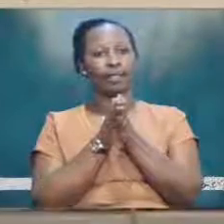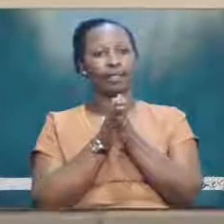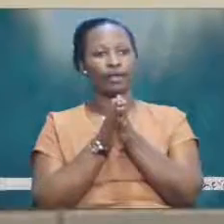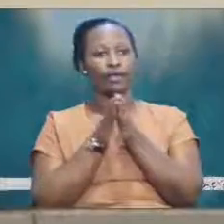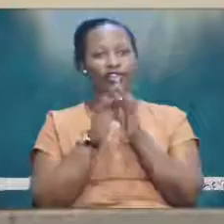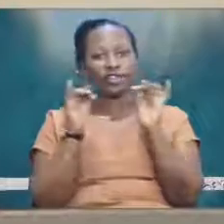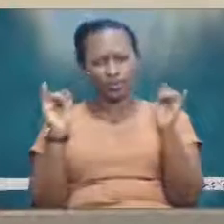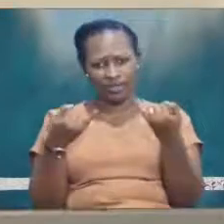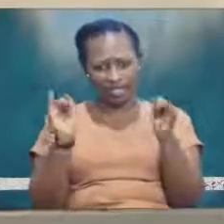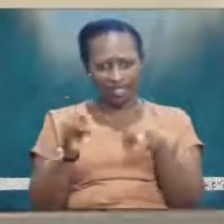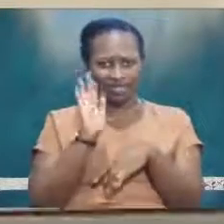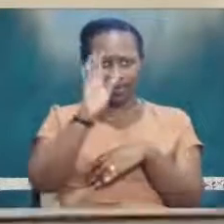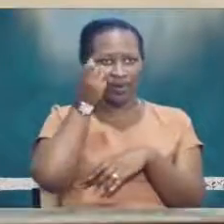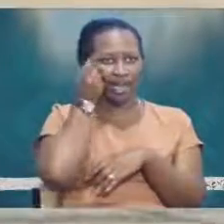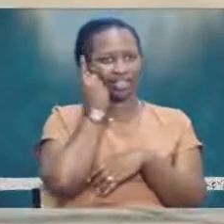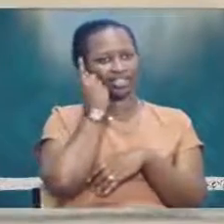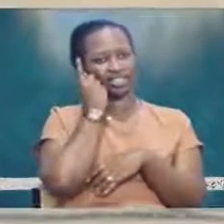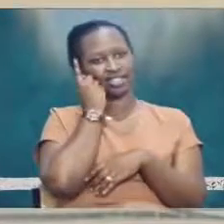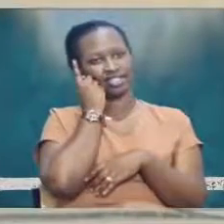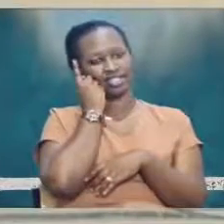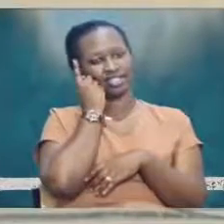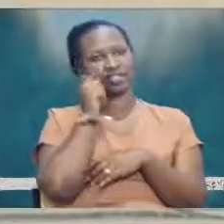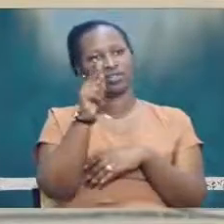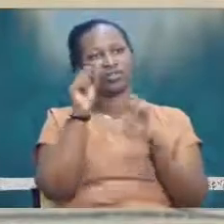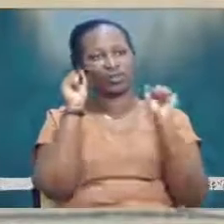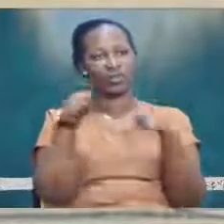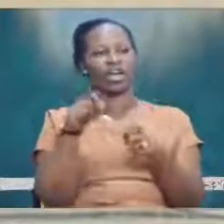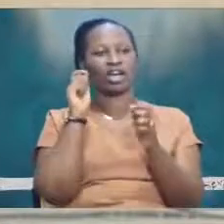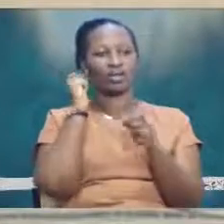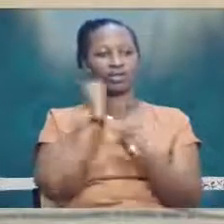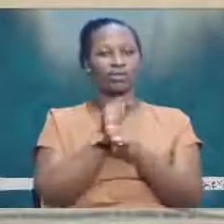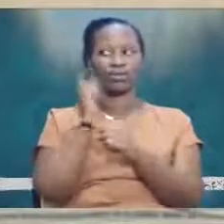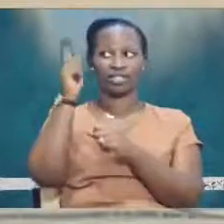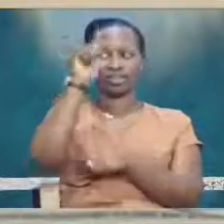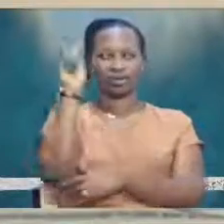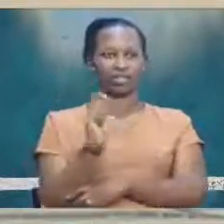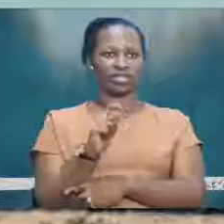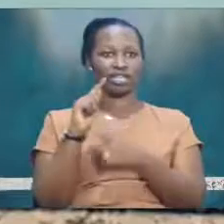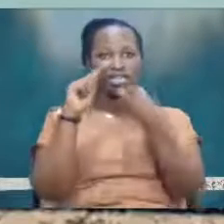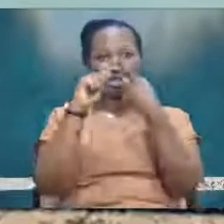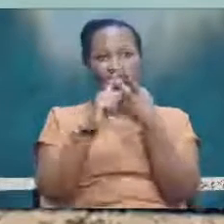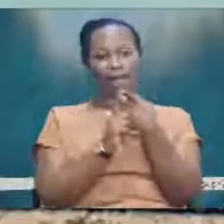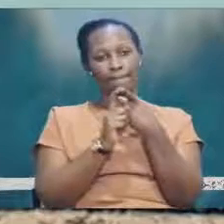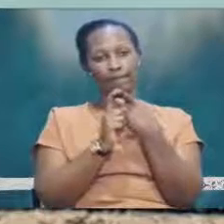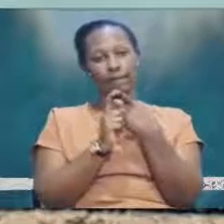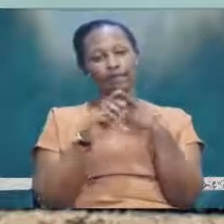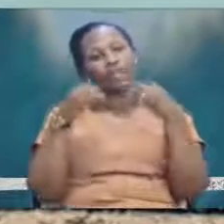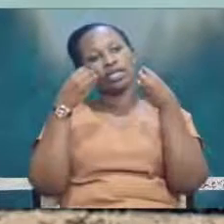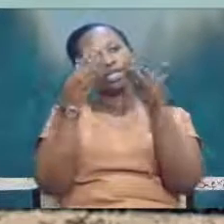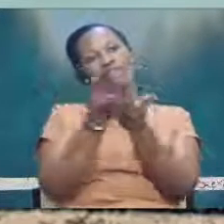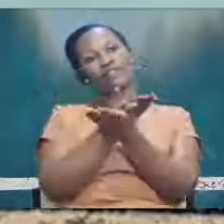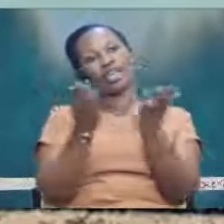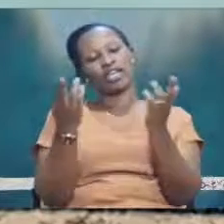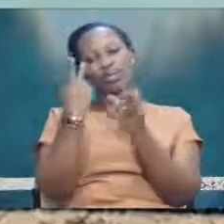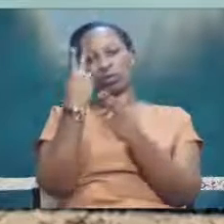test your understanding, you can do these questions. The first question is, give any